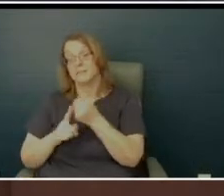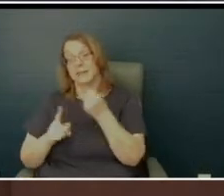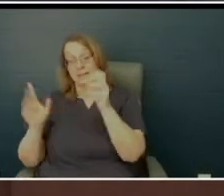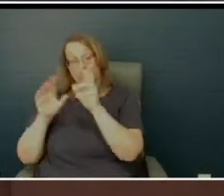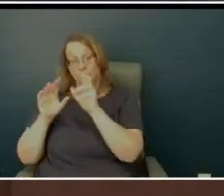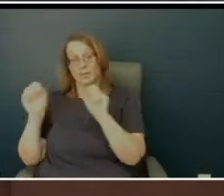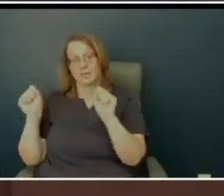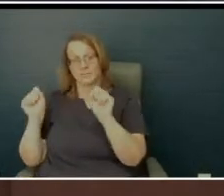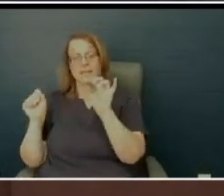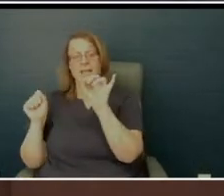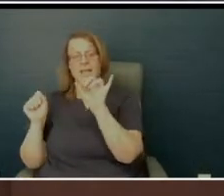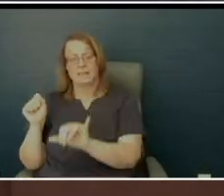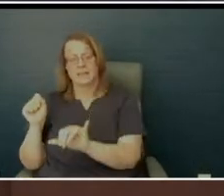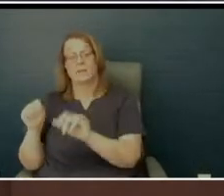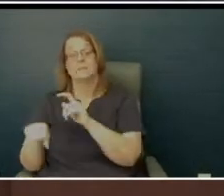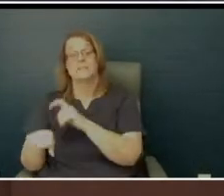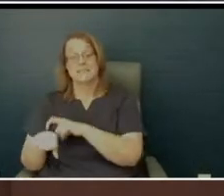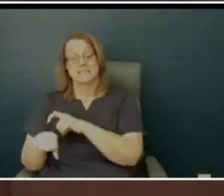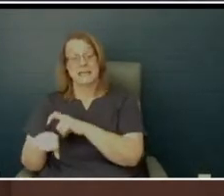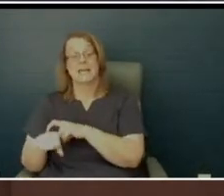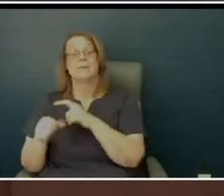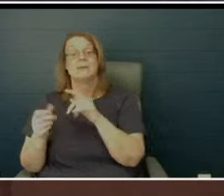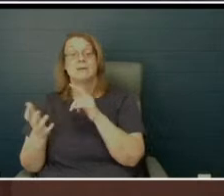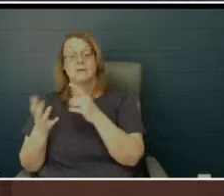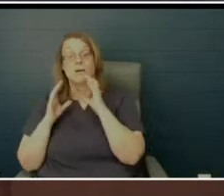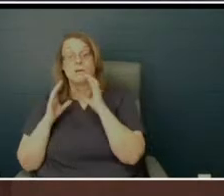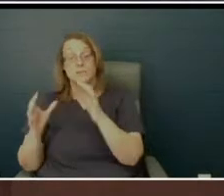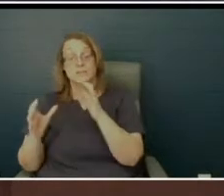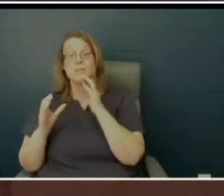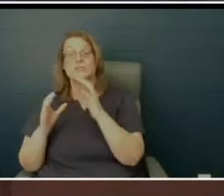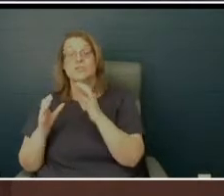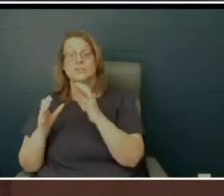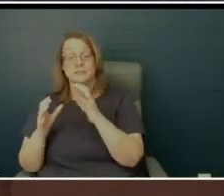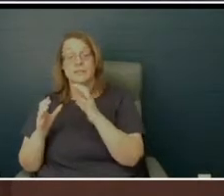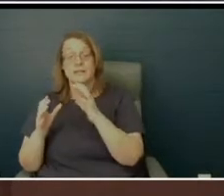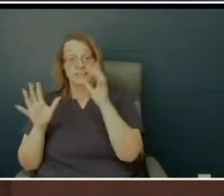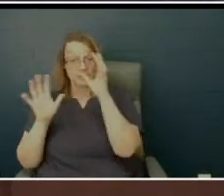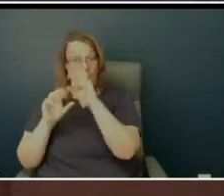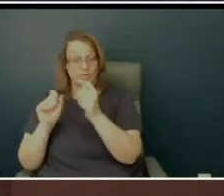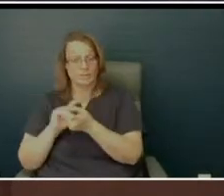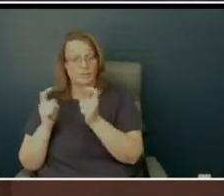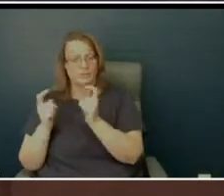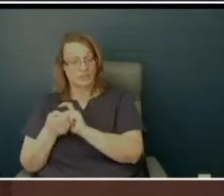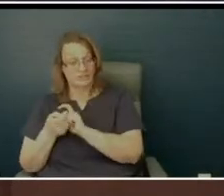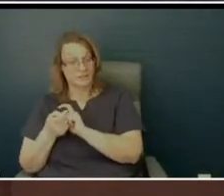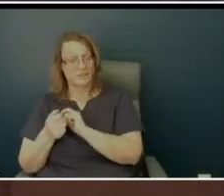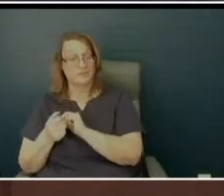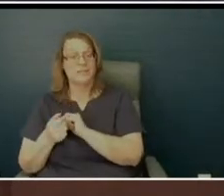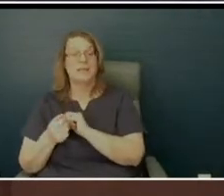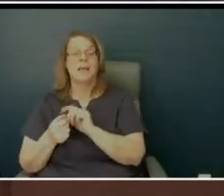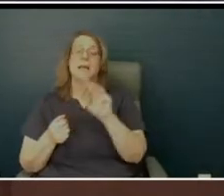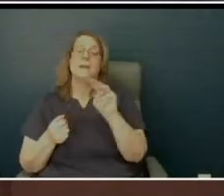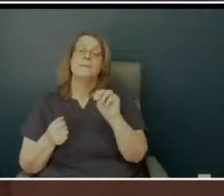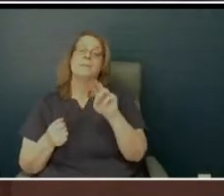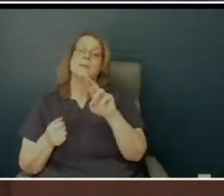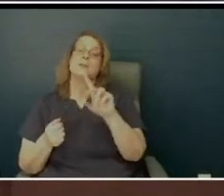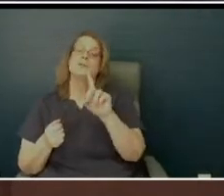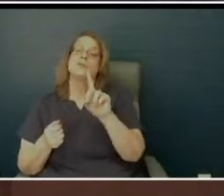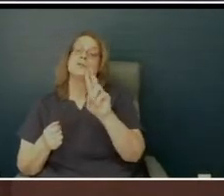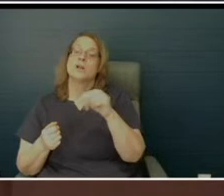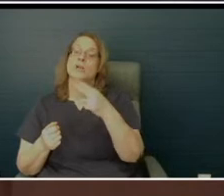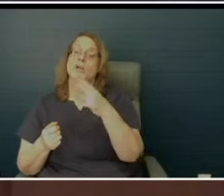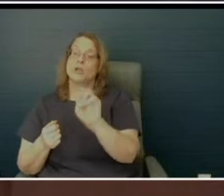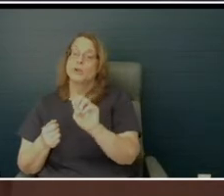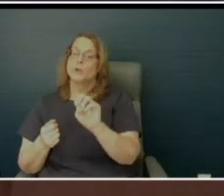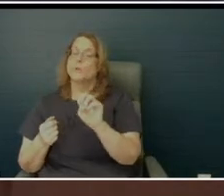point in the conversation. Mr. Donahue, towards the end of this meeting, did the president ask you what was going to happen